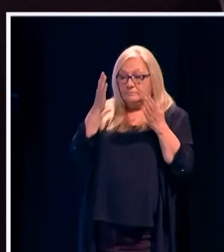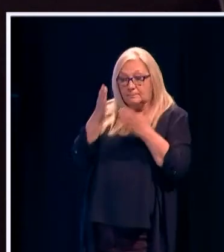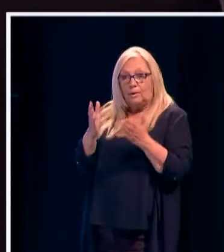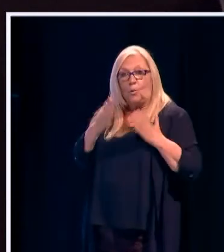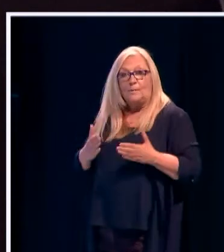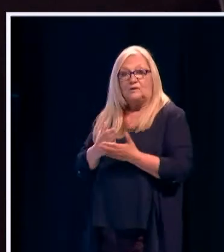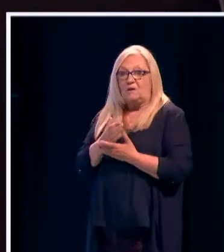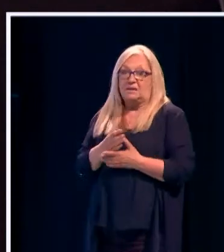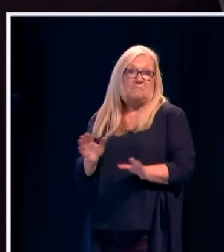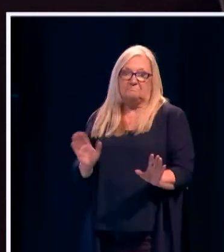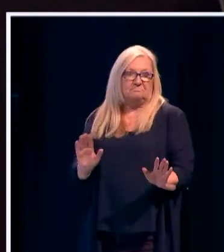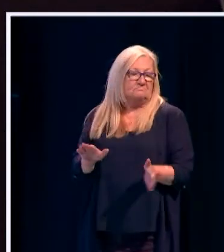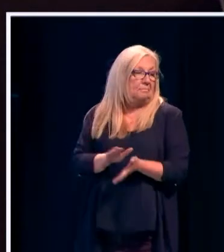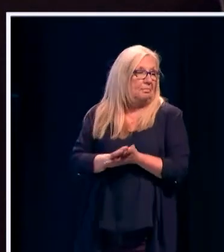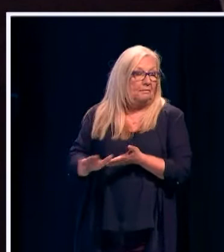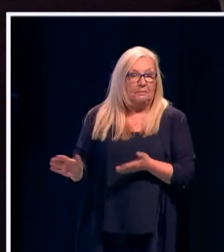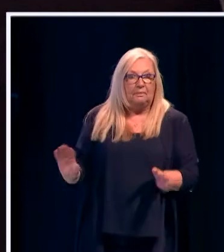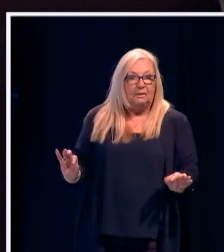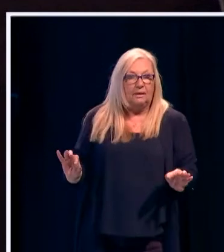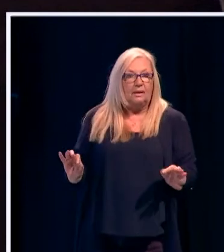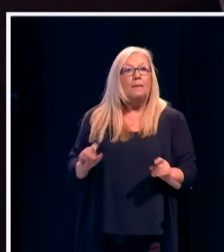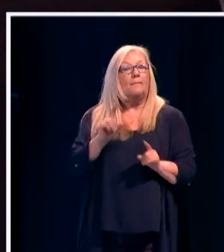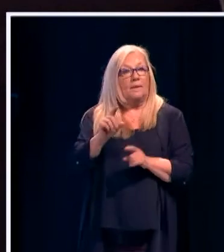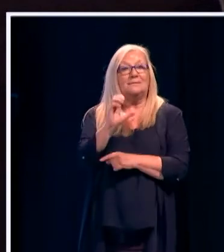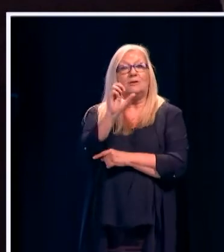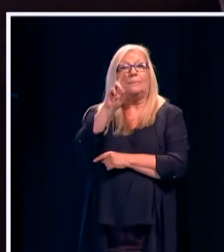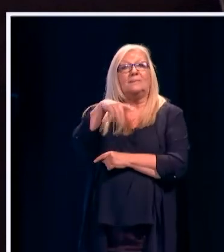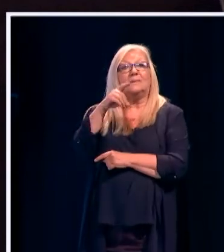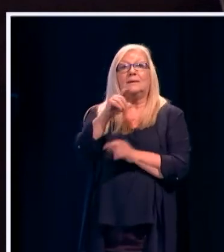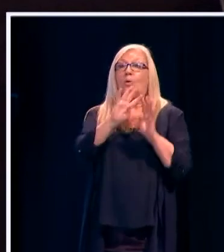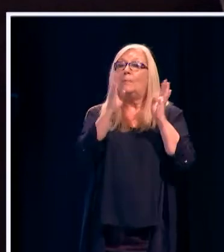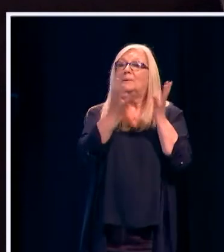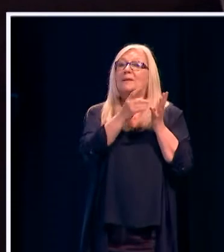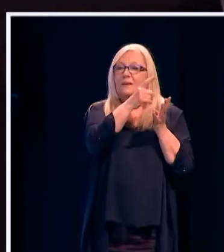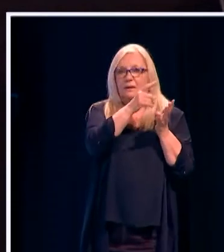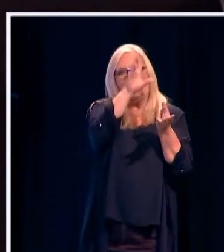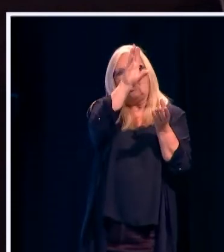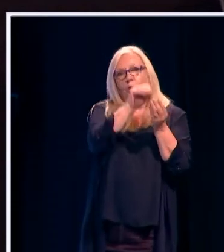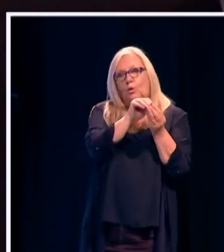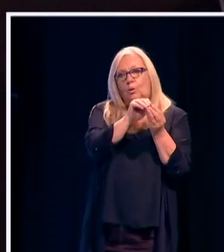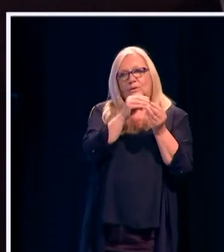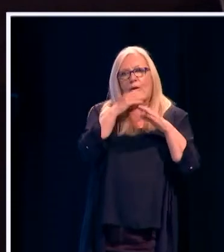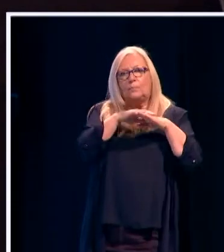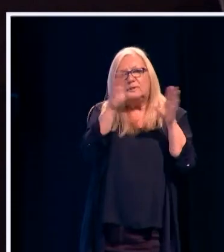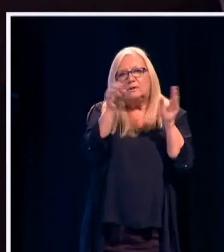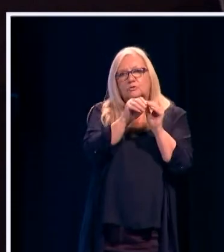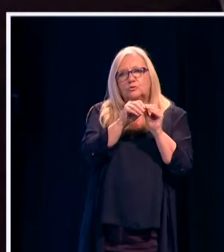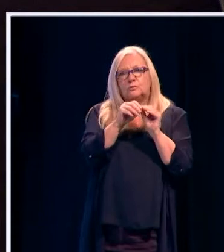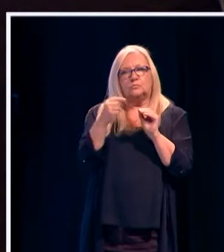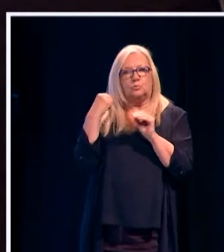issue. Though the concluding observation of the CRPD committee recently in 2018,